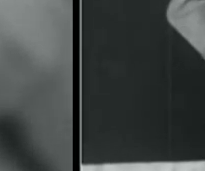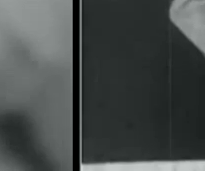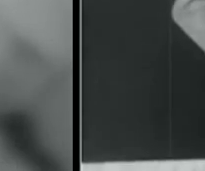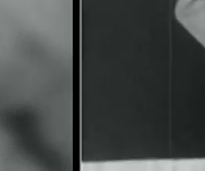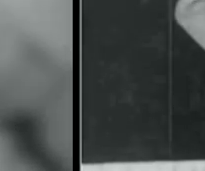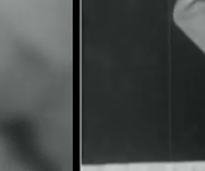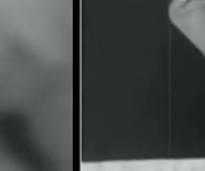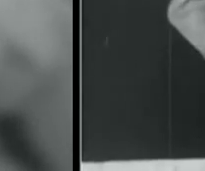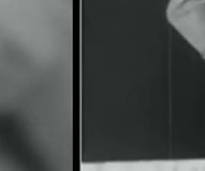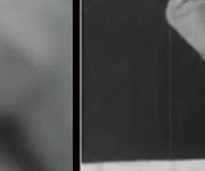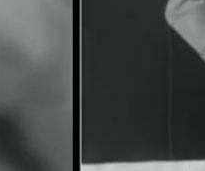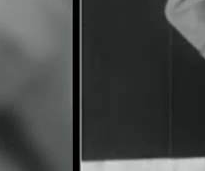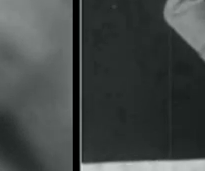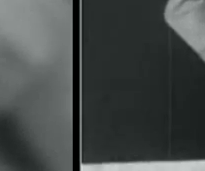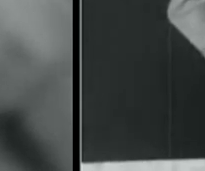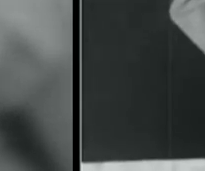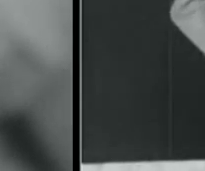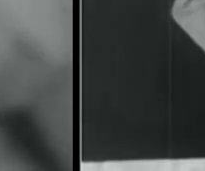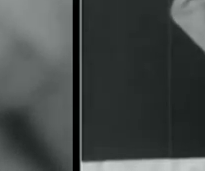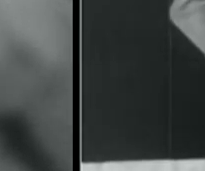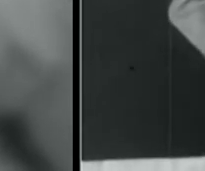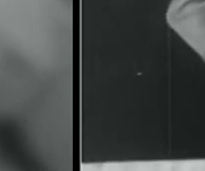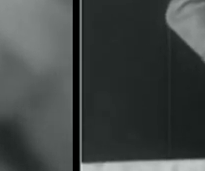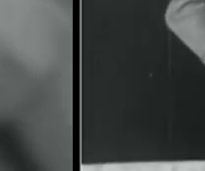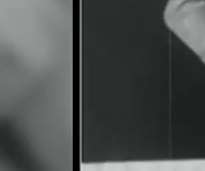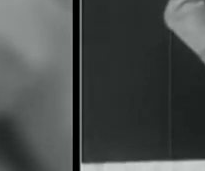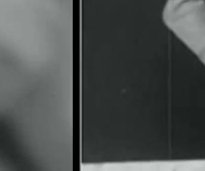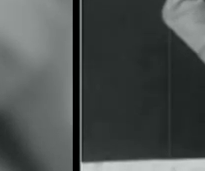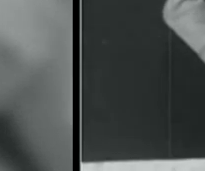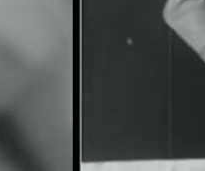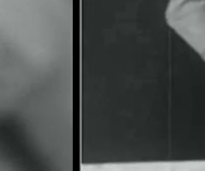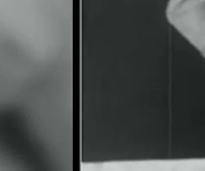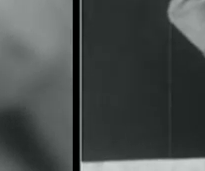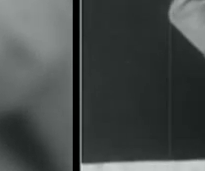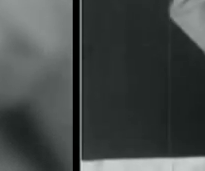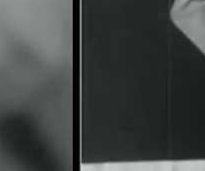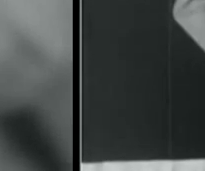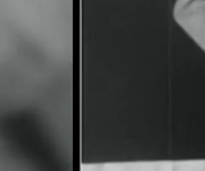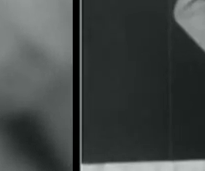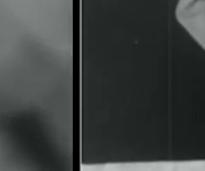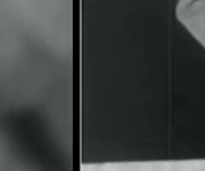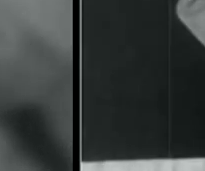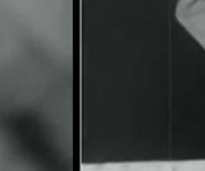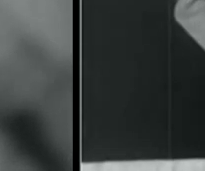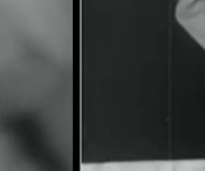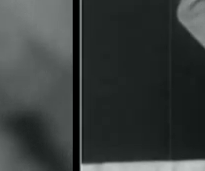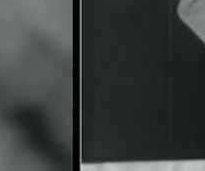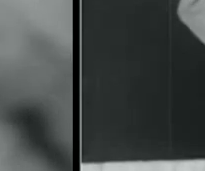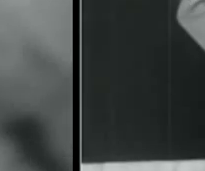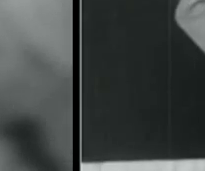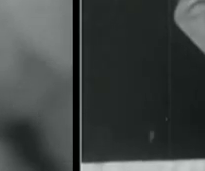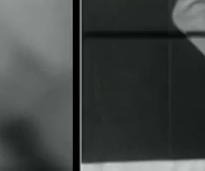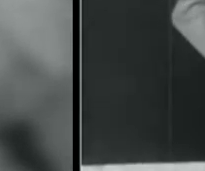ich empfangen worden bin, haben mich tief bewegt. Man darf meinen Besuch nicht nach demselben